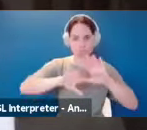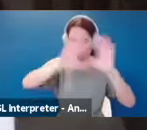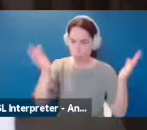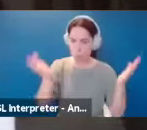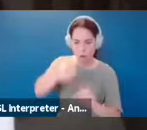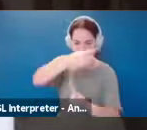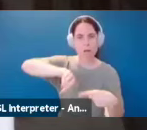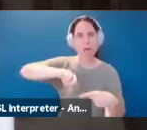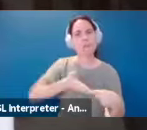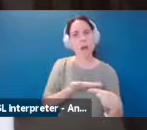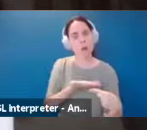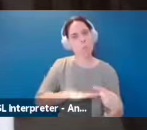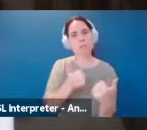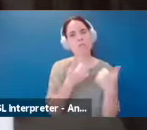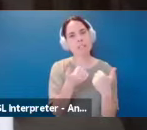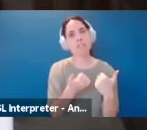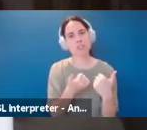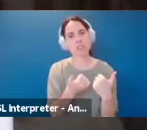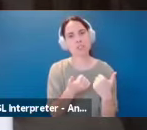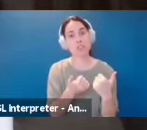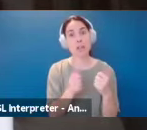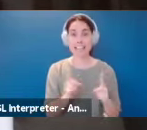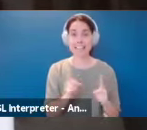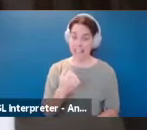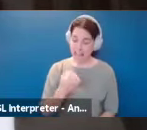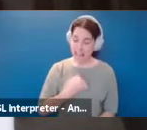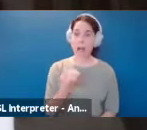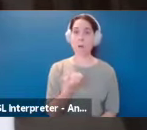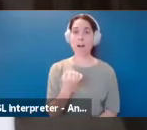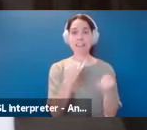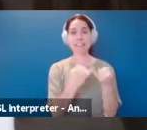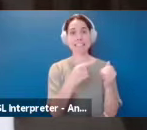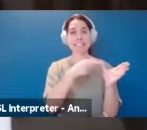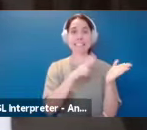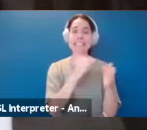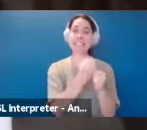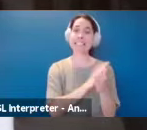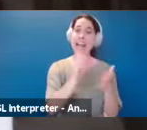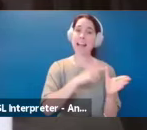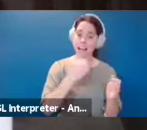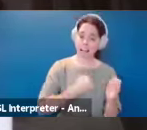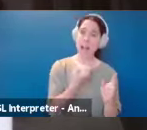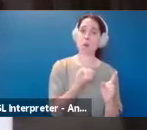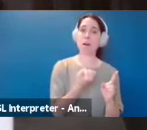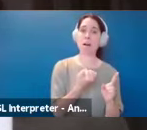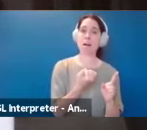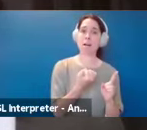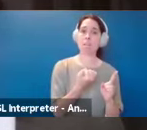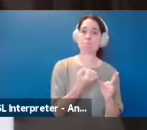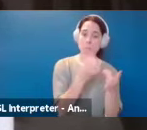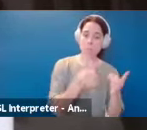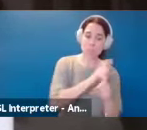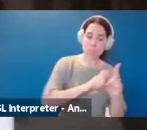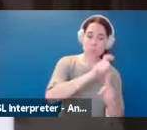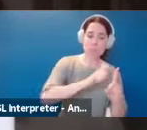want to see an end to it within our Sangha. I want to see our Sangha as a place where differences are accepted